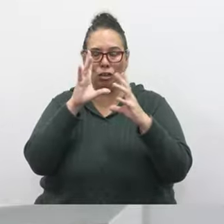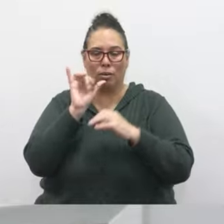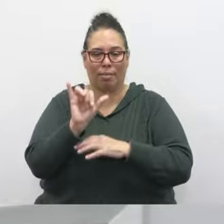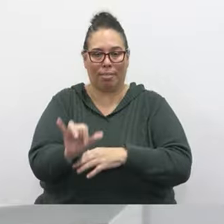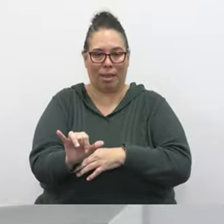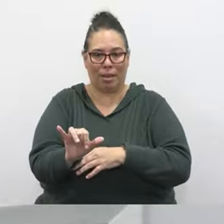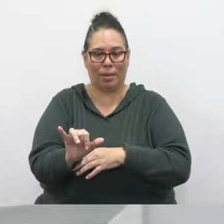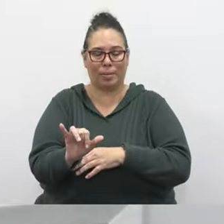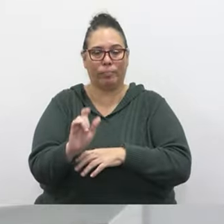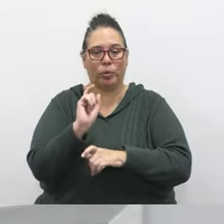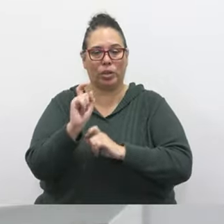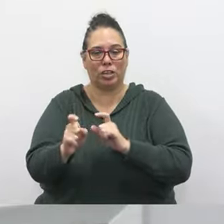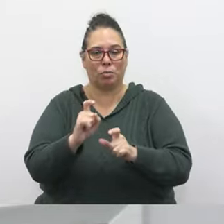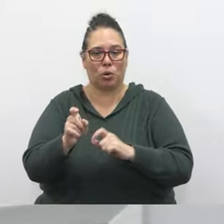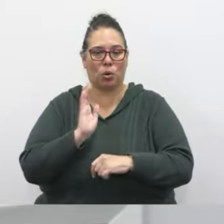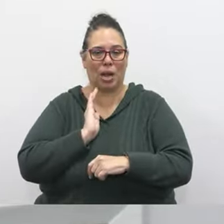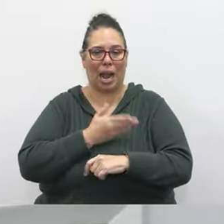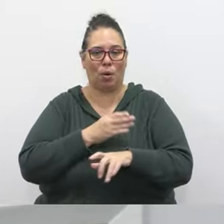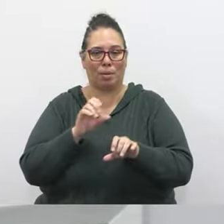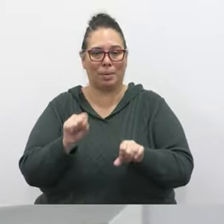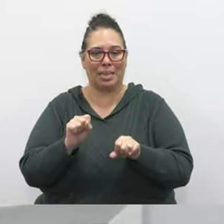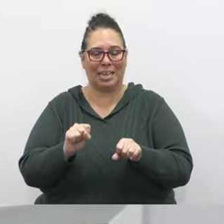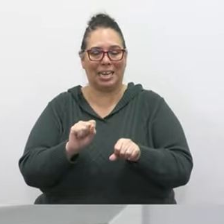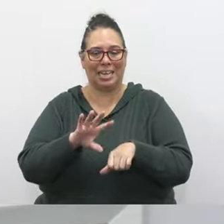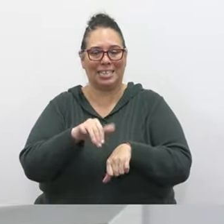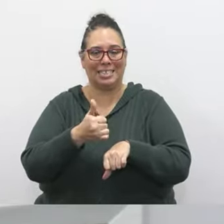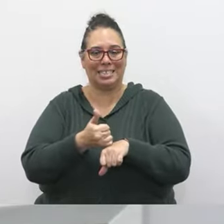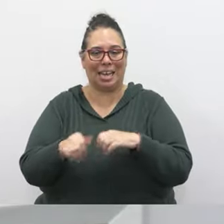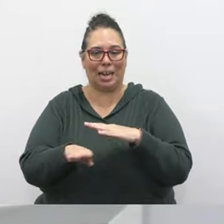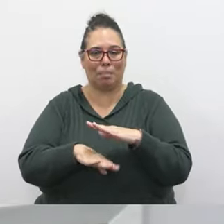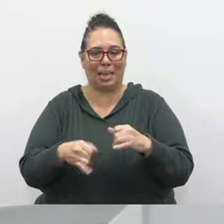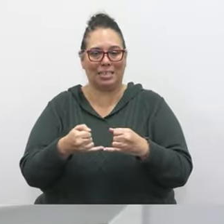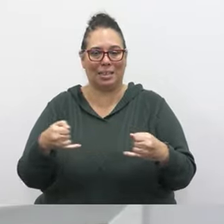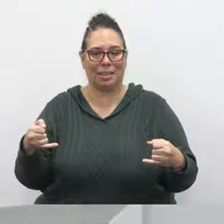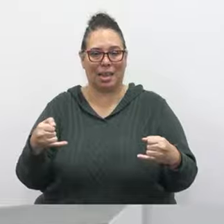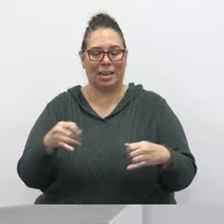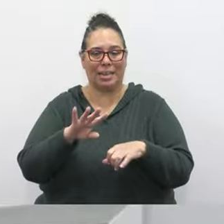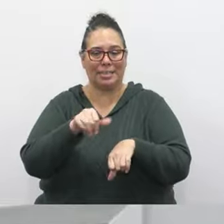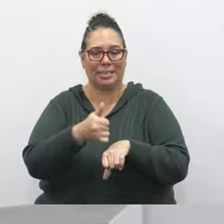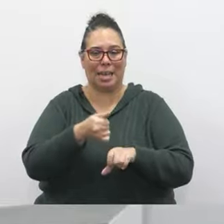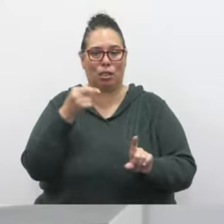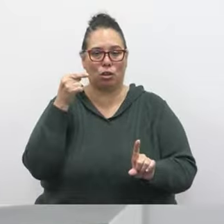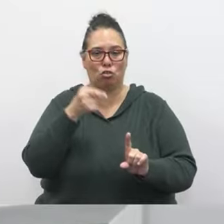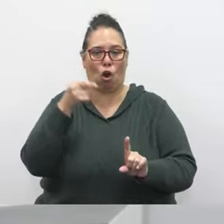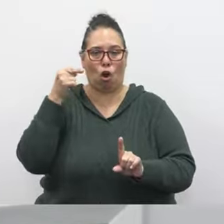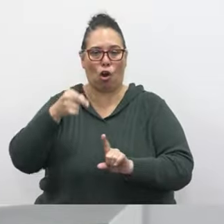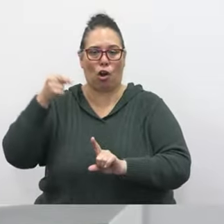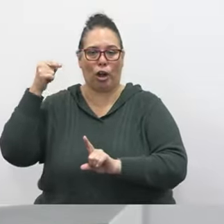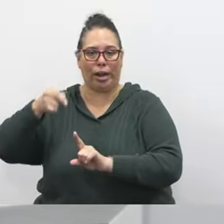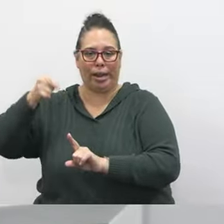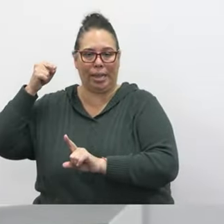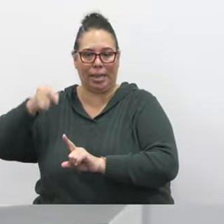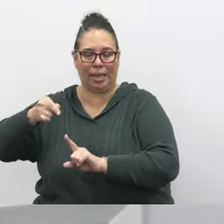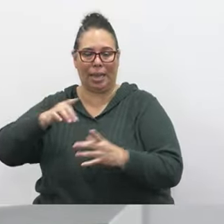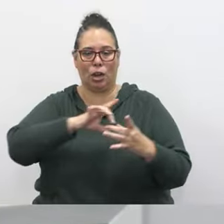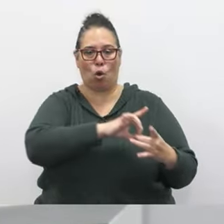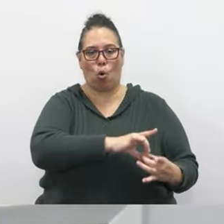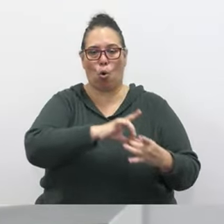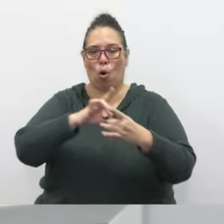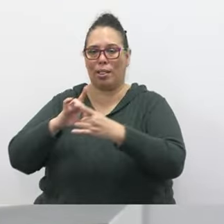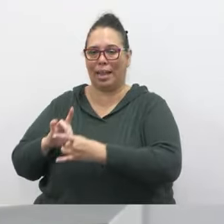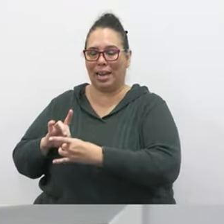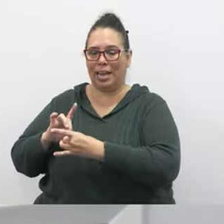also contribute to our ability to set a baseline and set the targets in correlating them to the goal